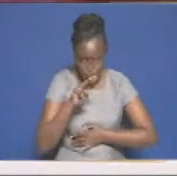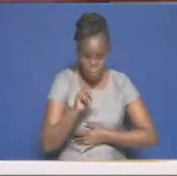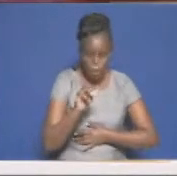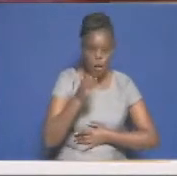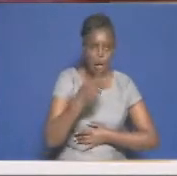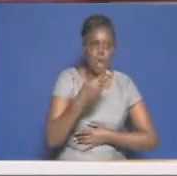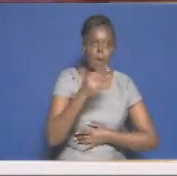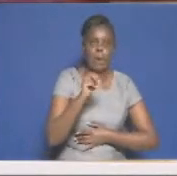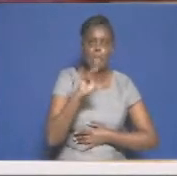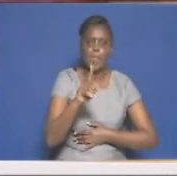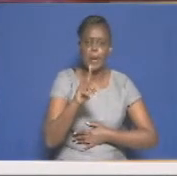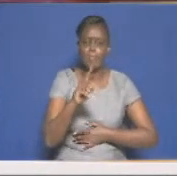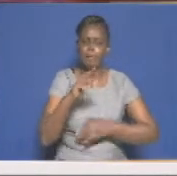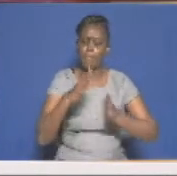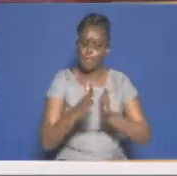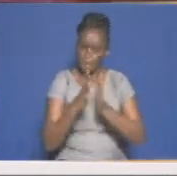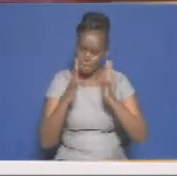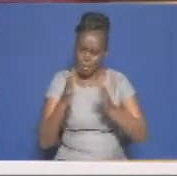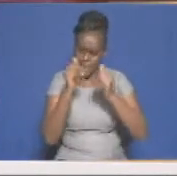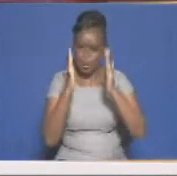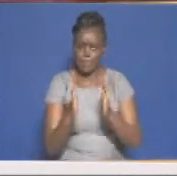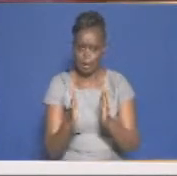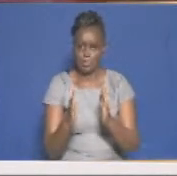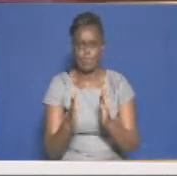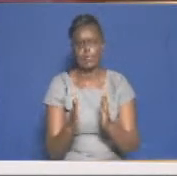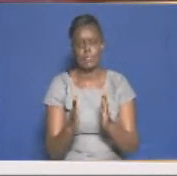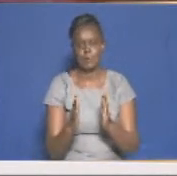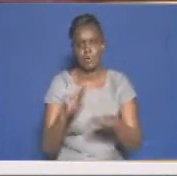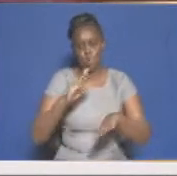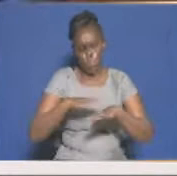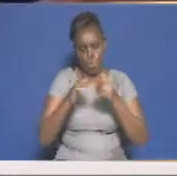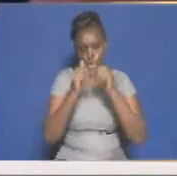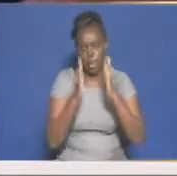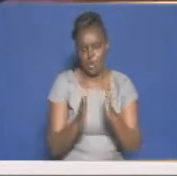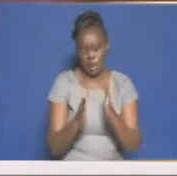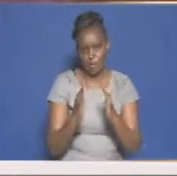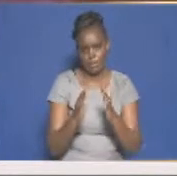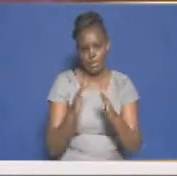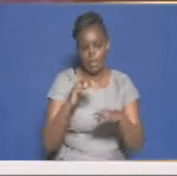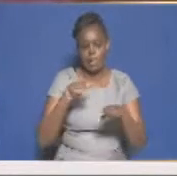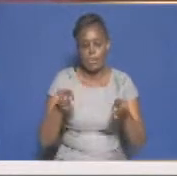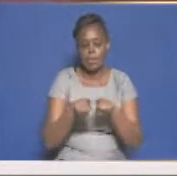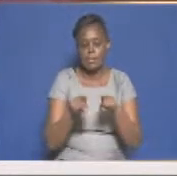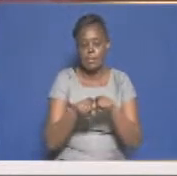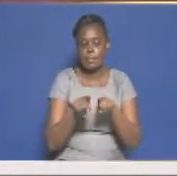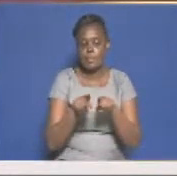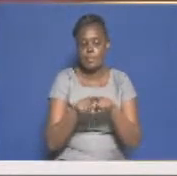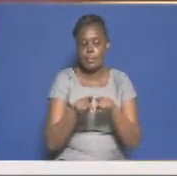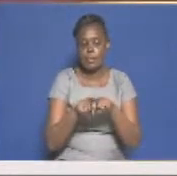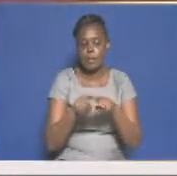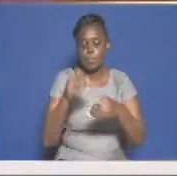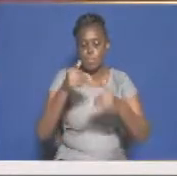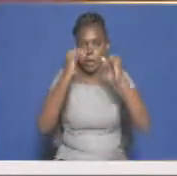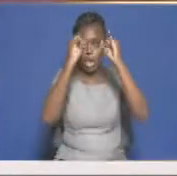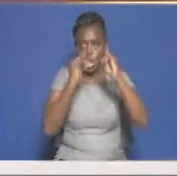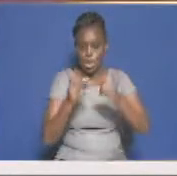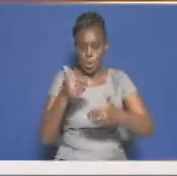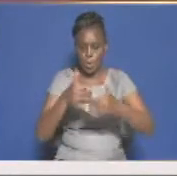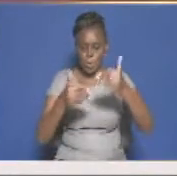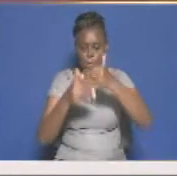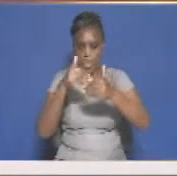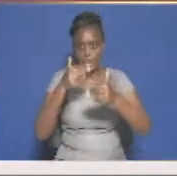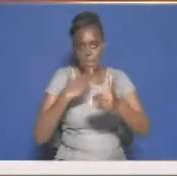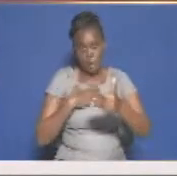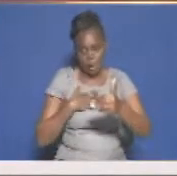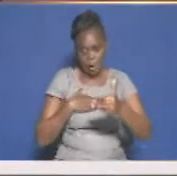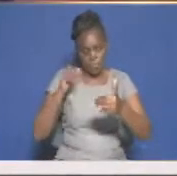you find it in other jurisdictions, so that even the floors in our new building, they should be,